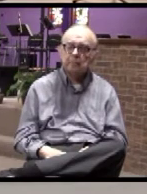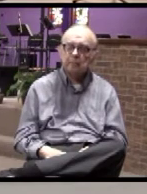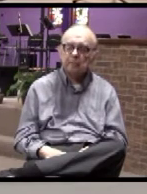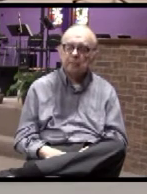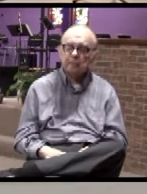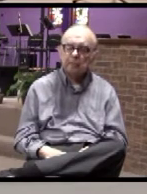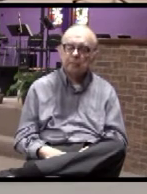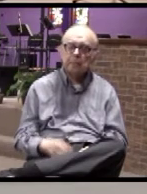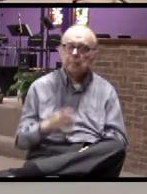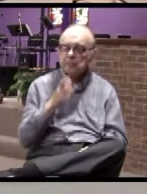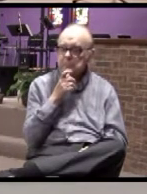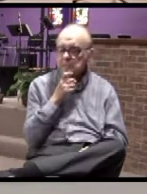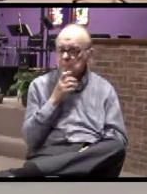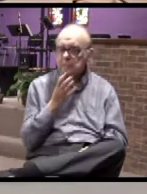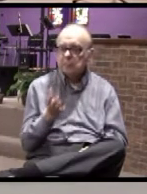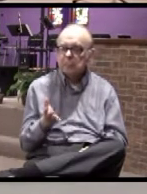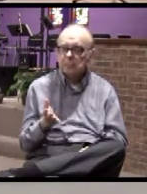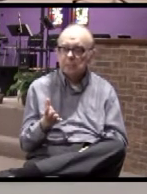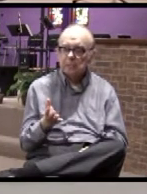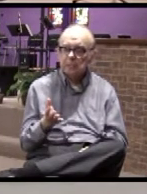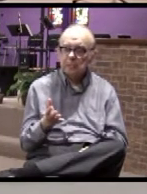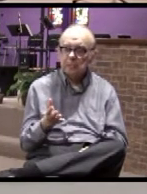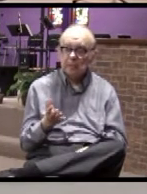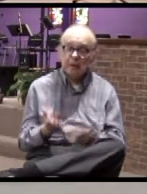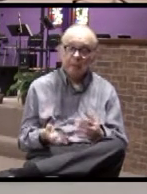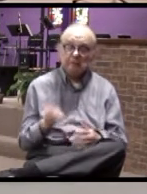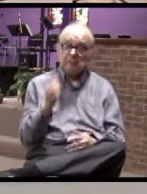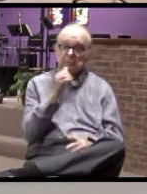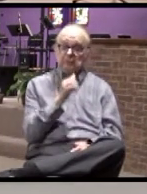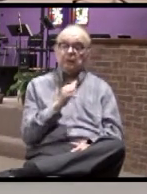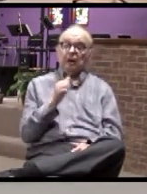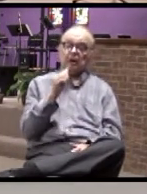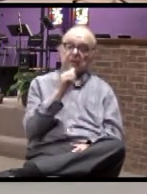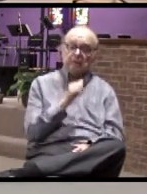who is drunk,